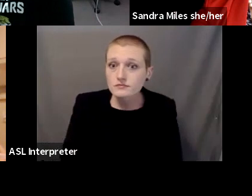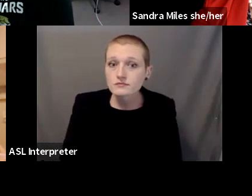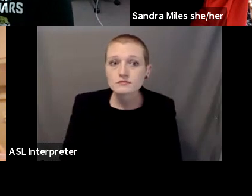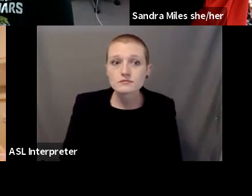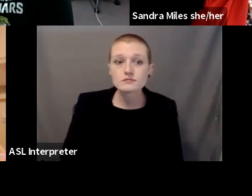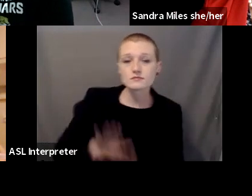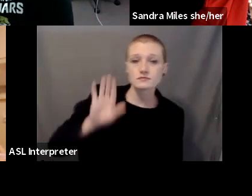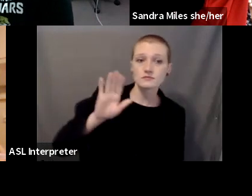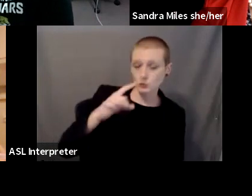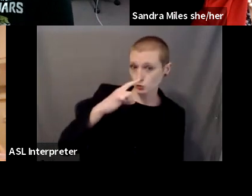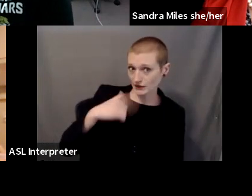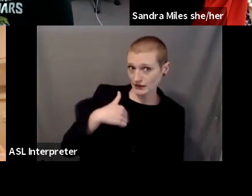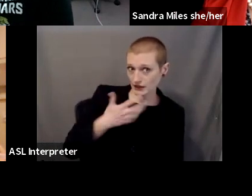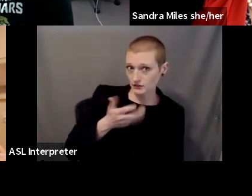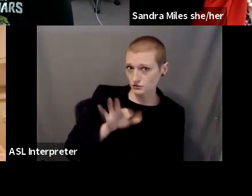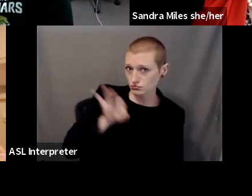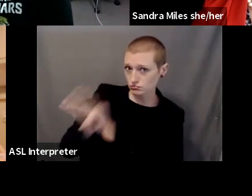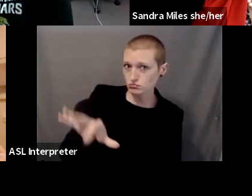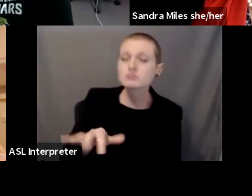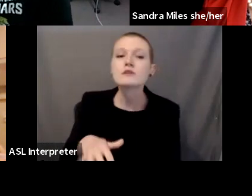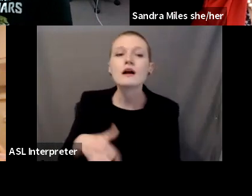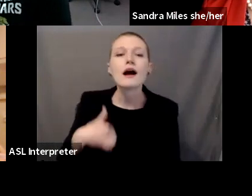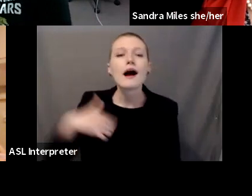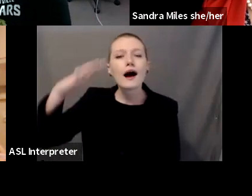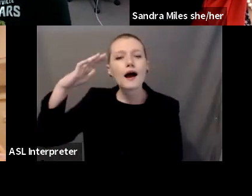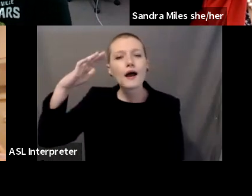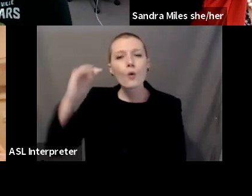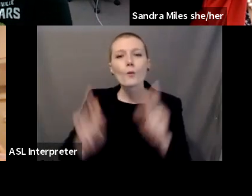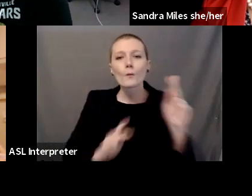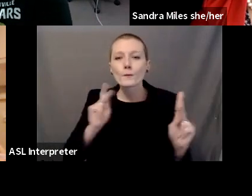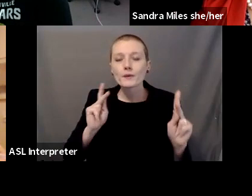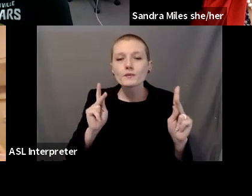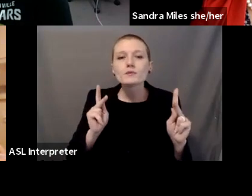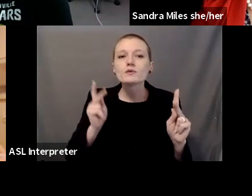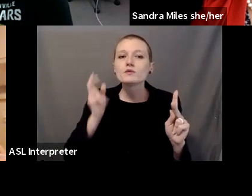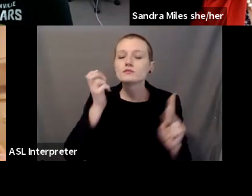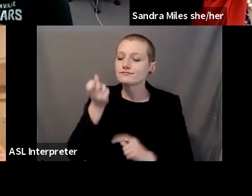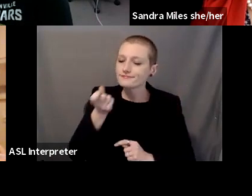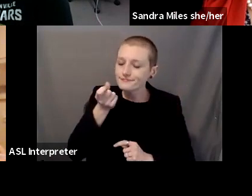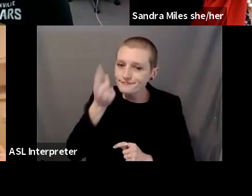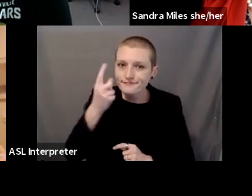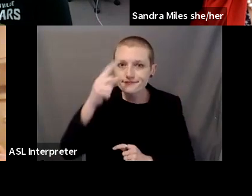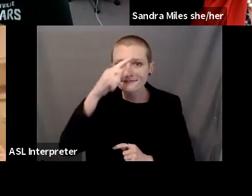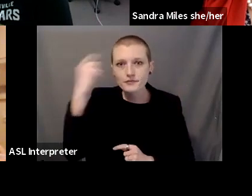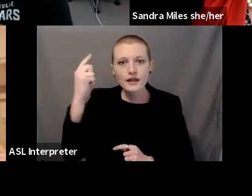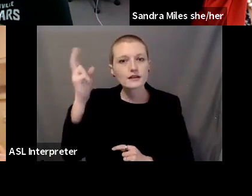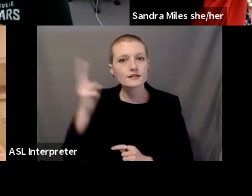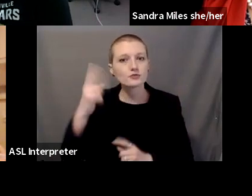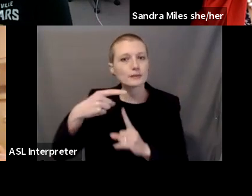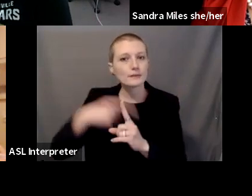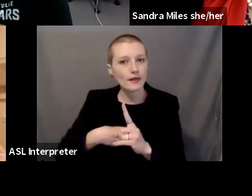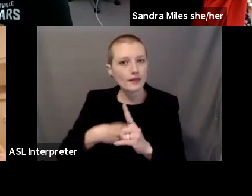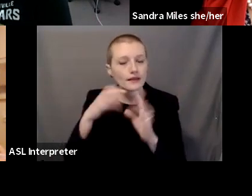Actually, do you mind if I just kind of talk? I just hope people realize how important Black History Month actually is to